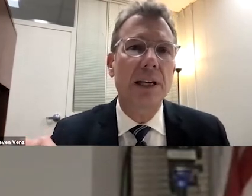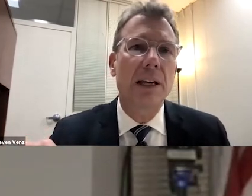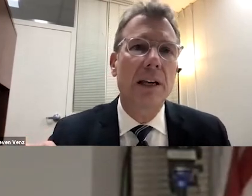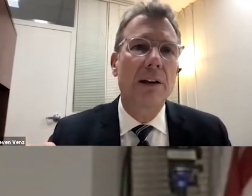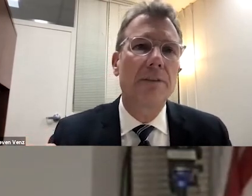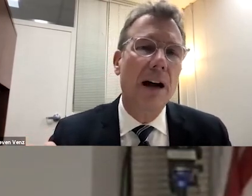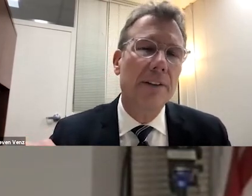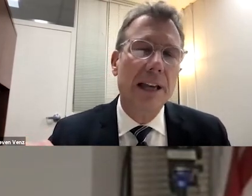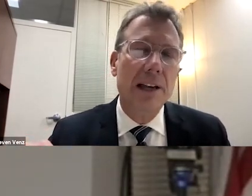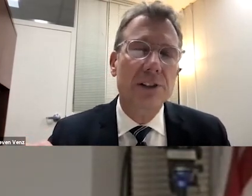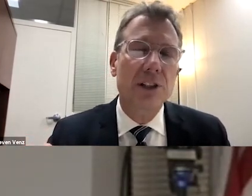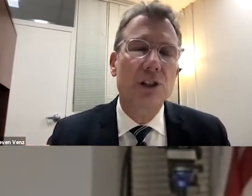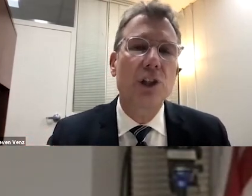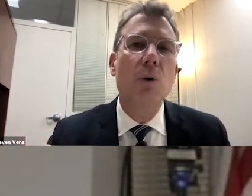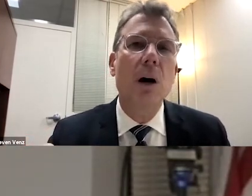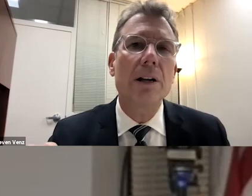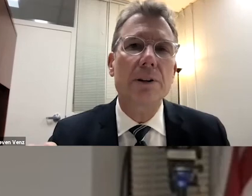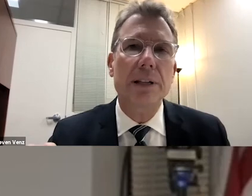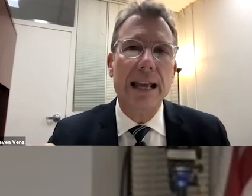received